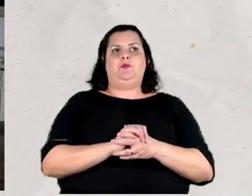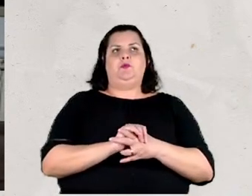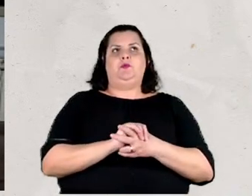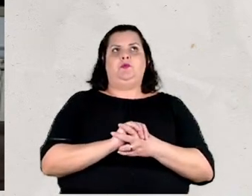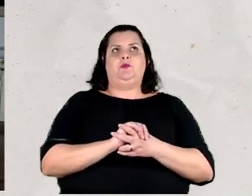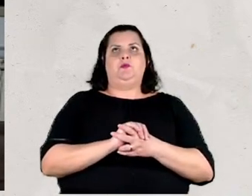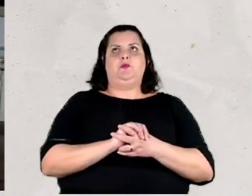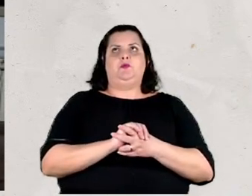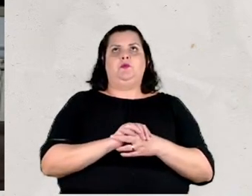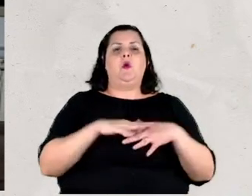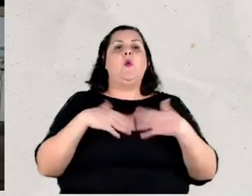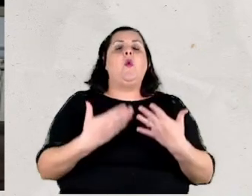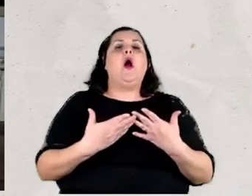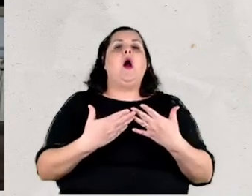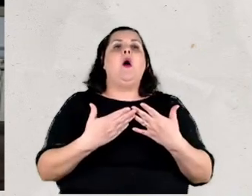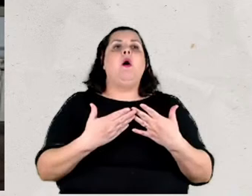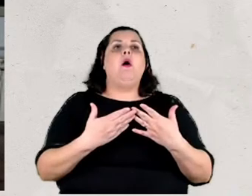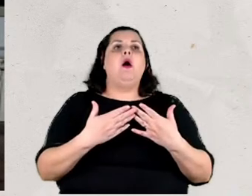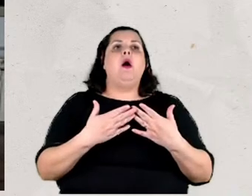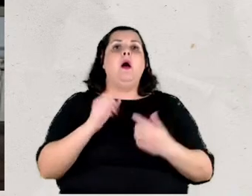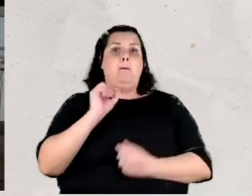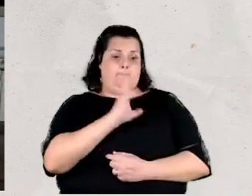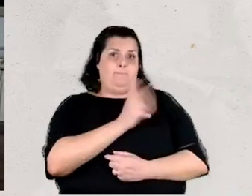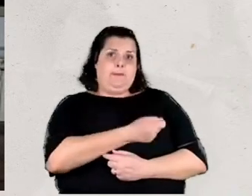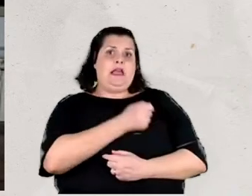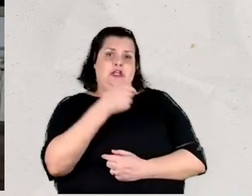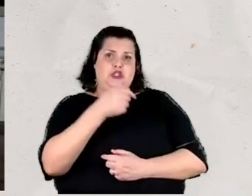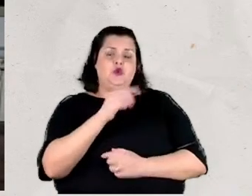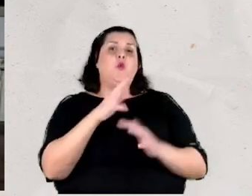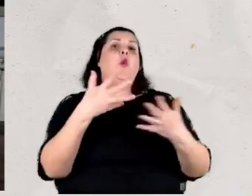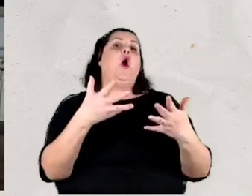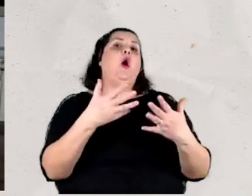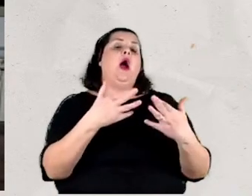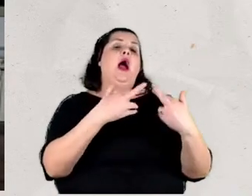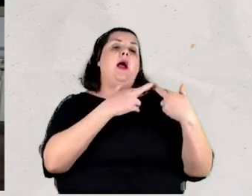in the solution of the conflict? They have a role.